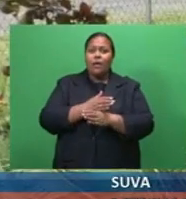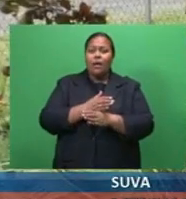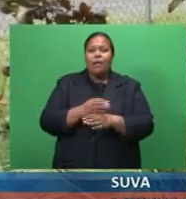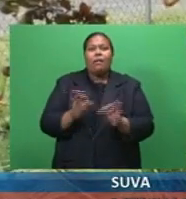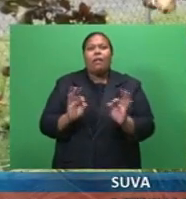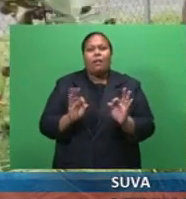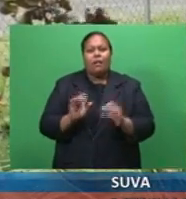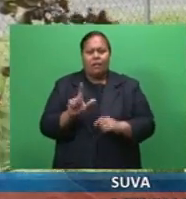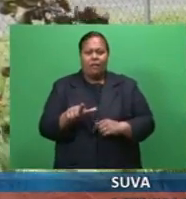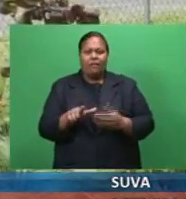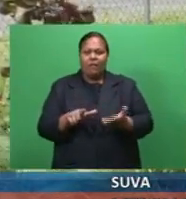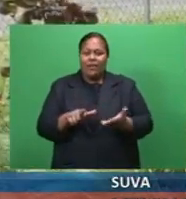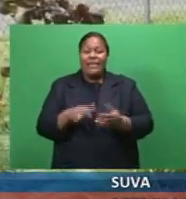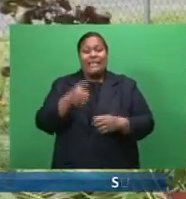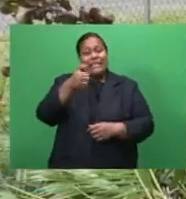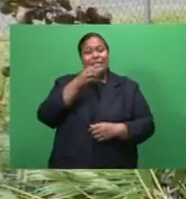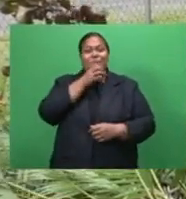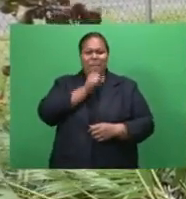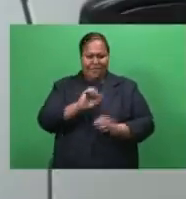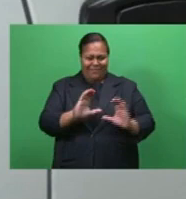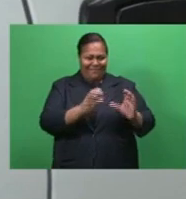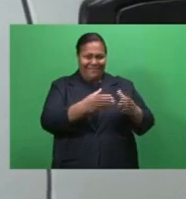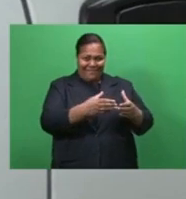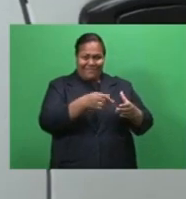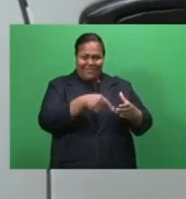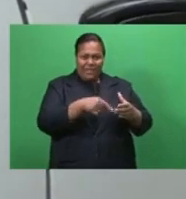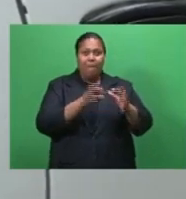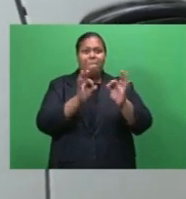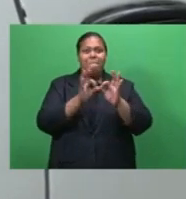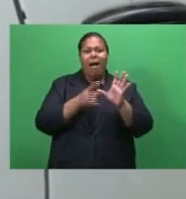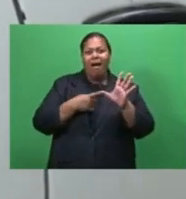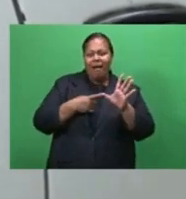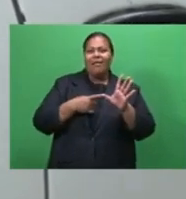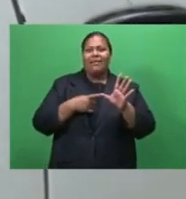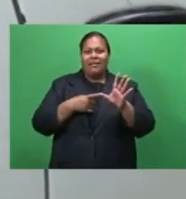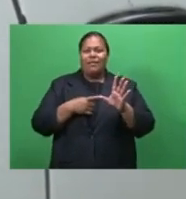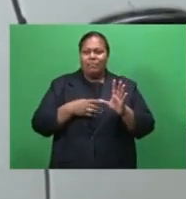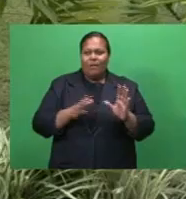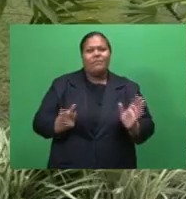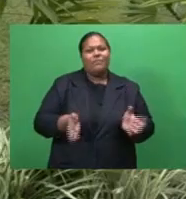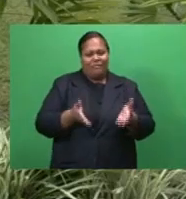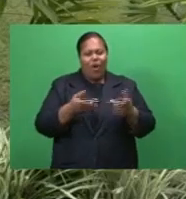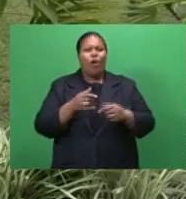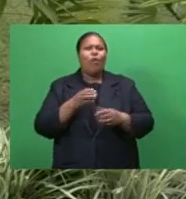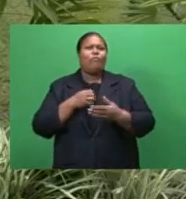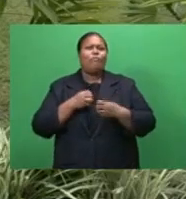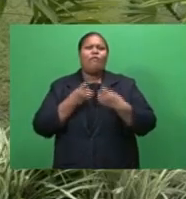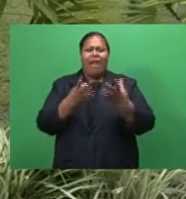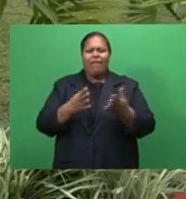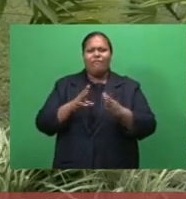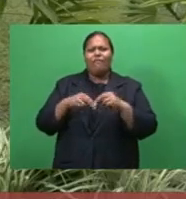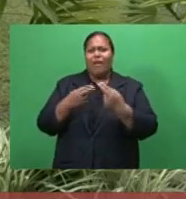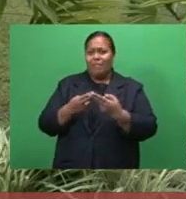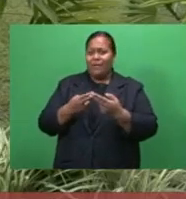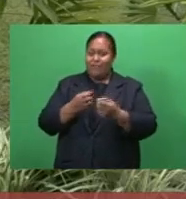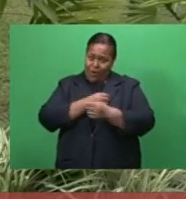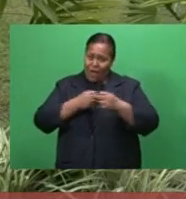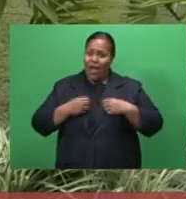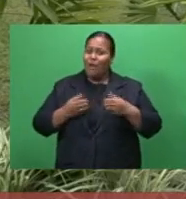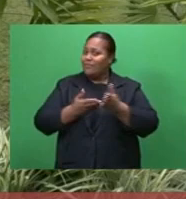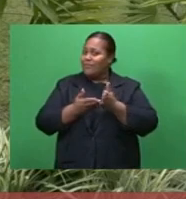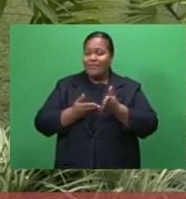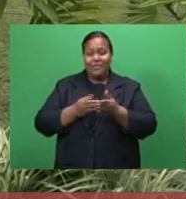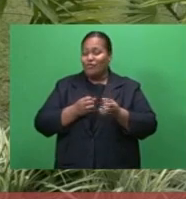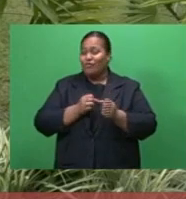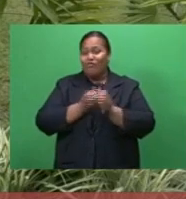these six men from Kenani settlement in Bar kept pushing forward to provide for their families. It's our service, like generally, whatever